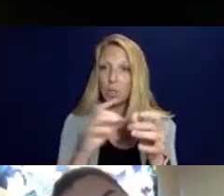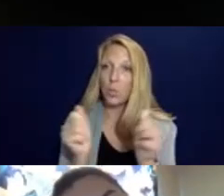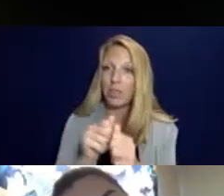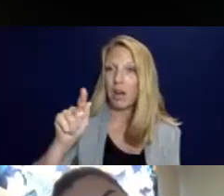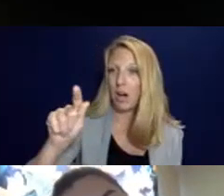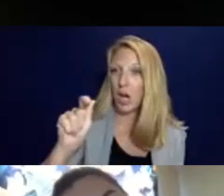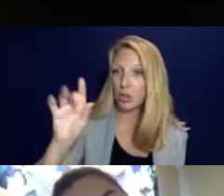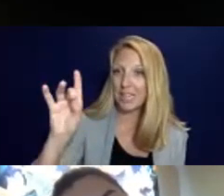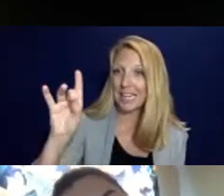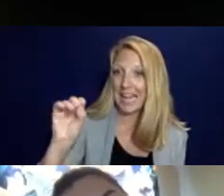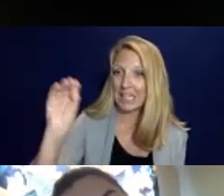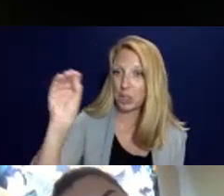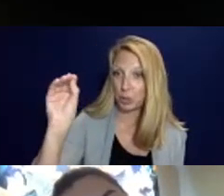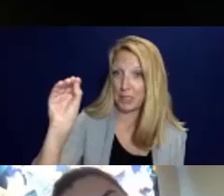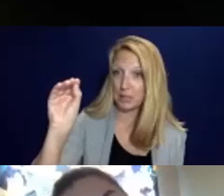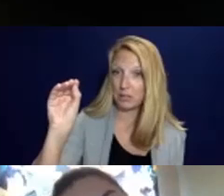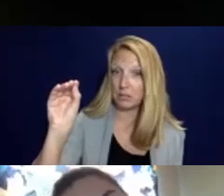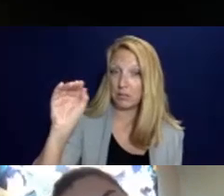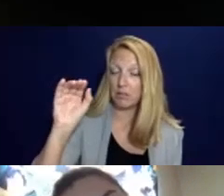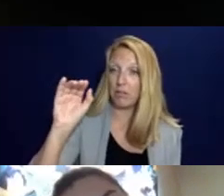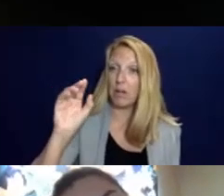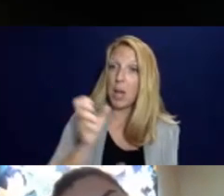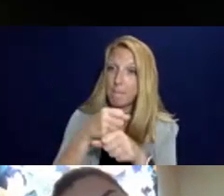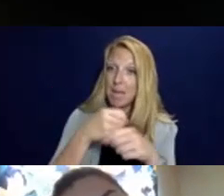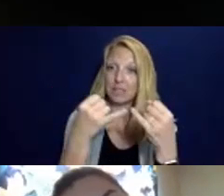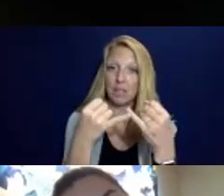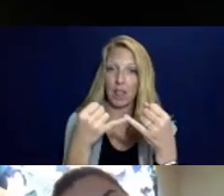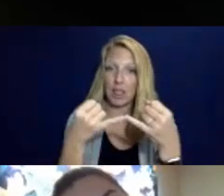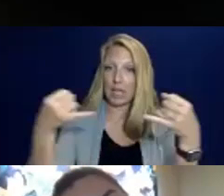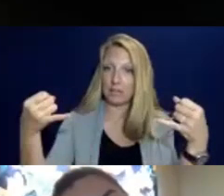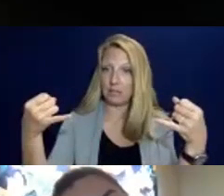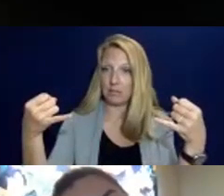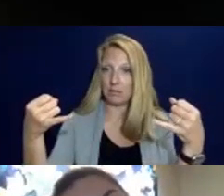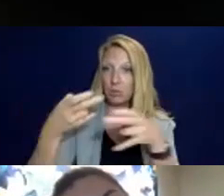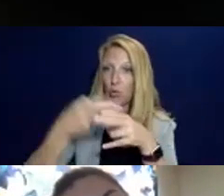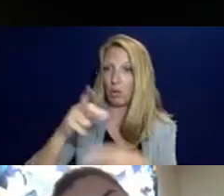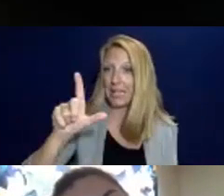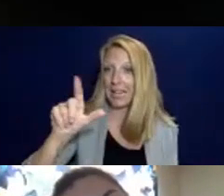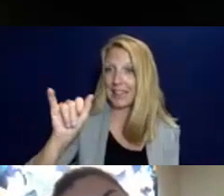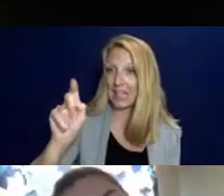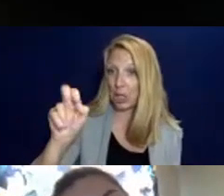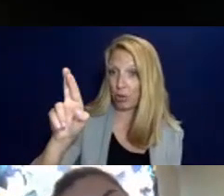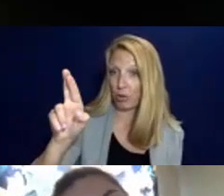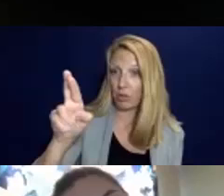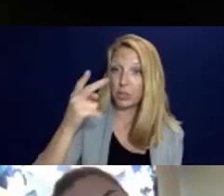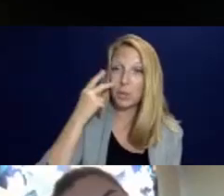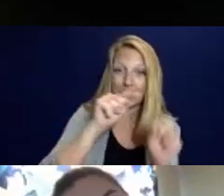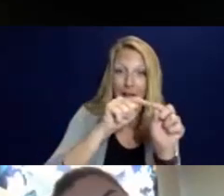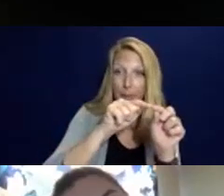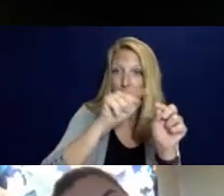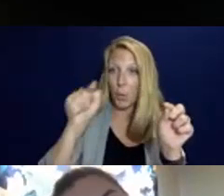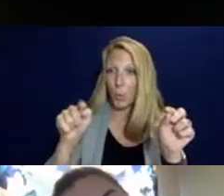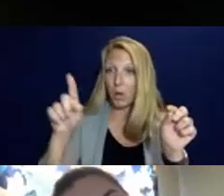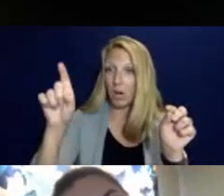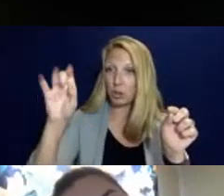the shape of that is linear, and obviously there's the bond angle. If we look at the next one,